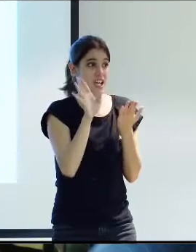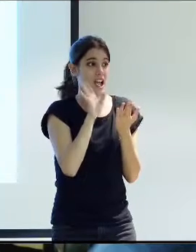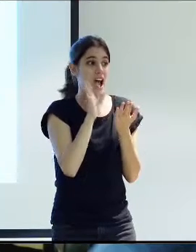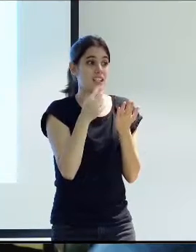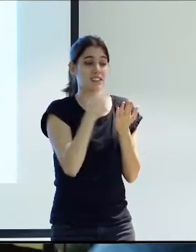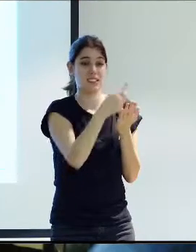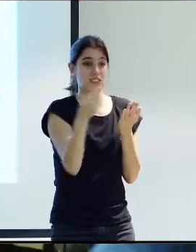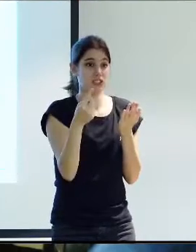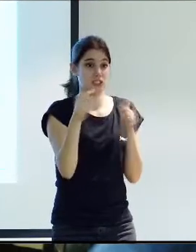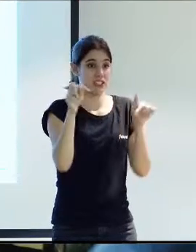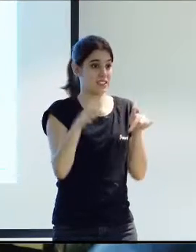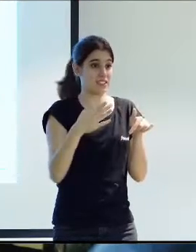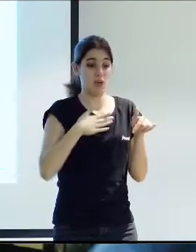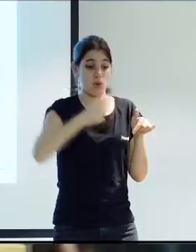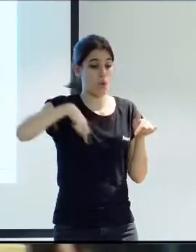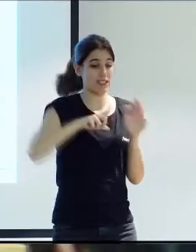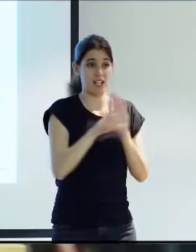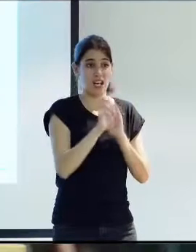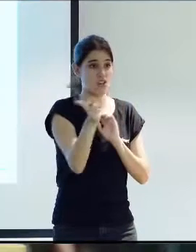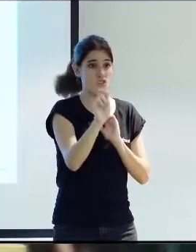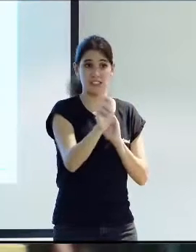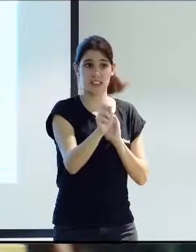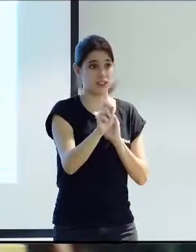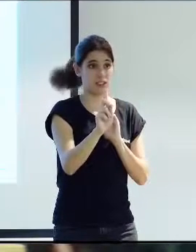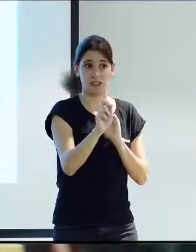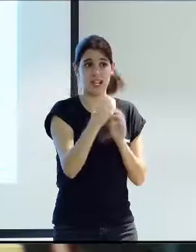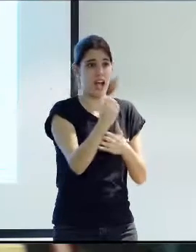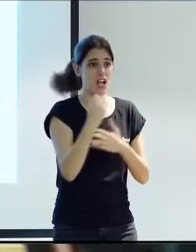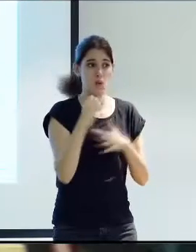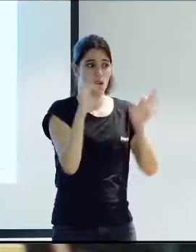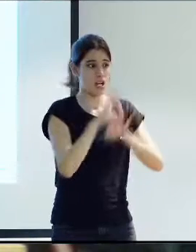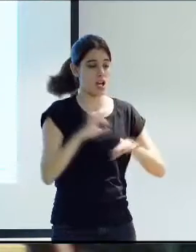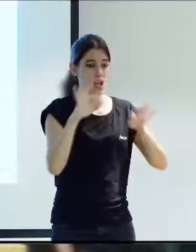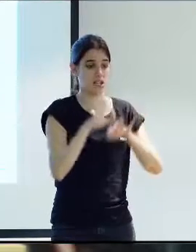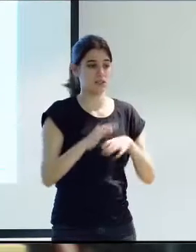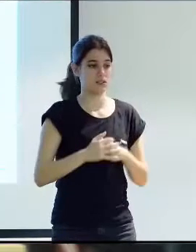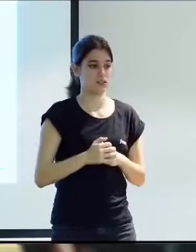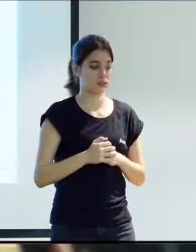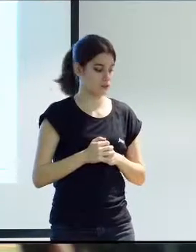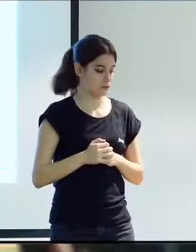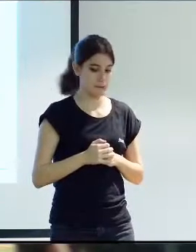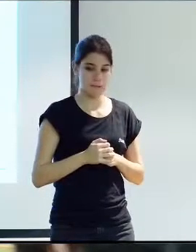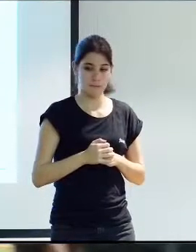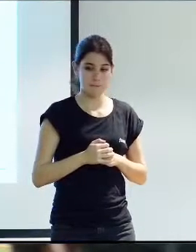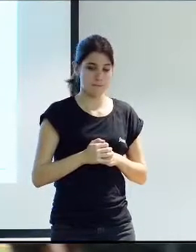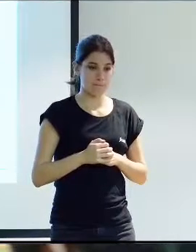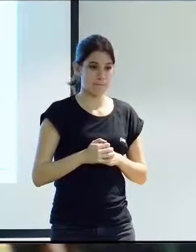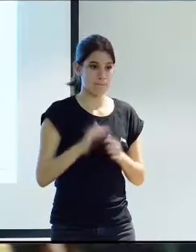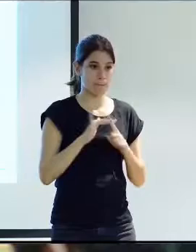so this is not our law. It's not the one that's going to